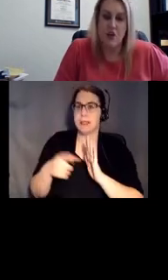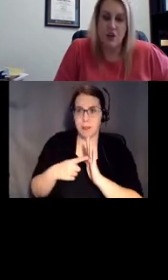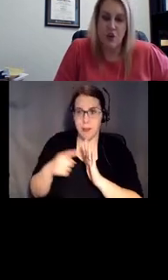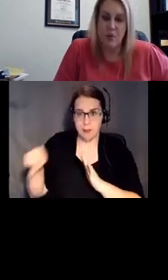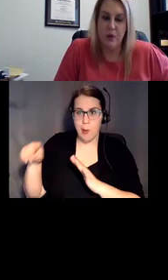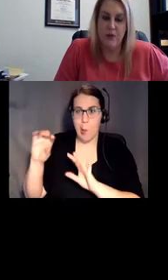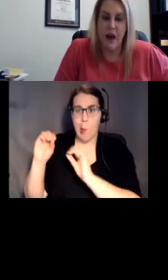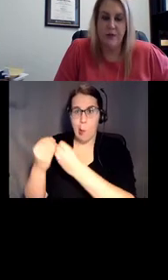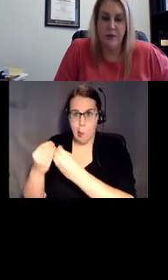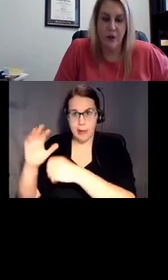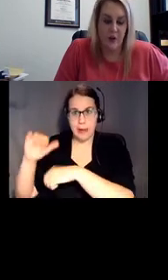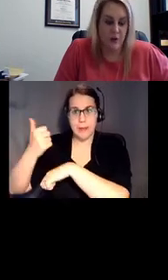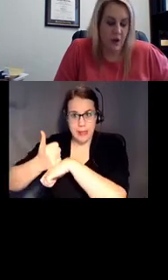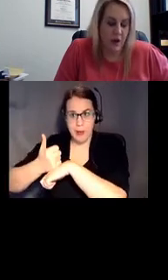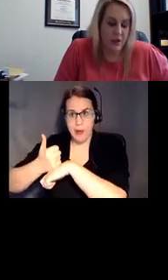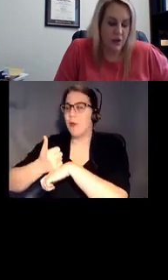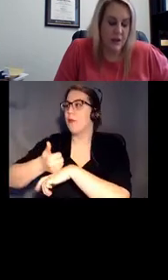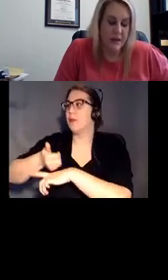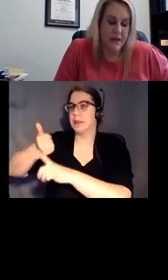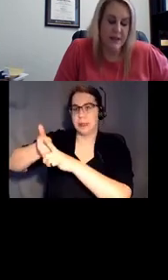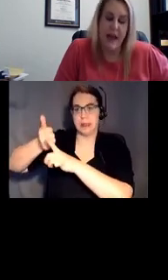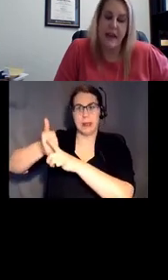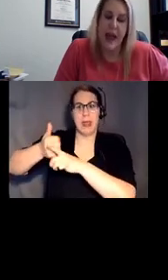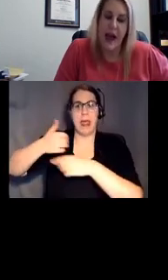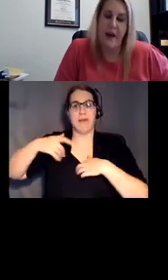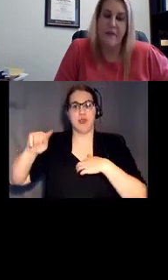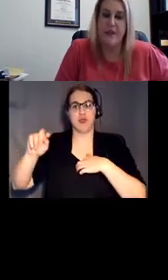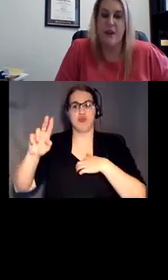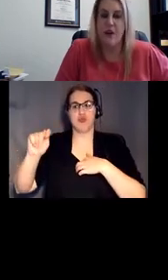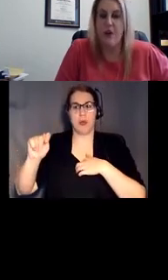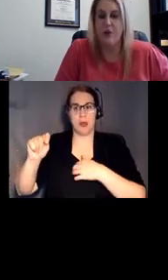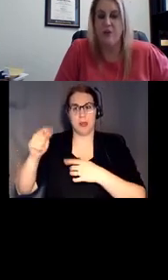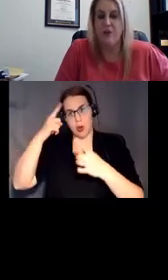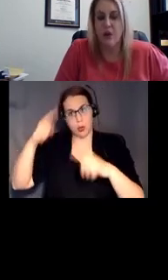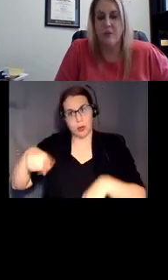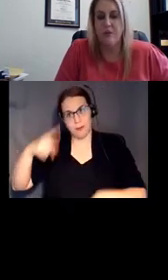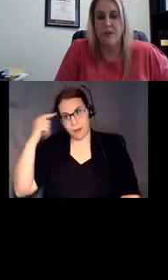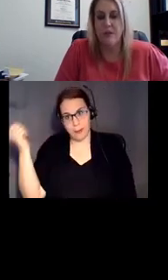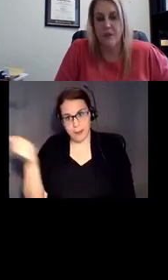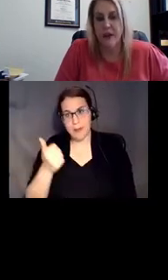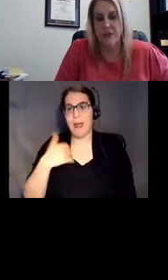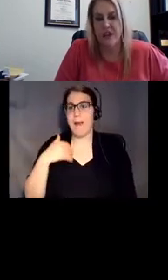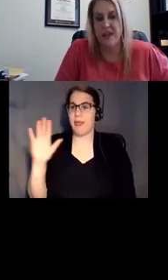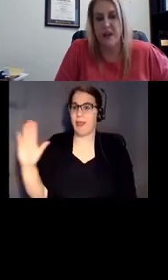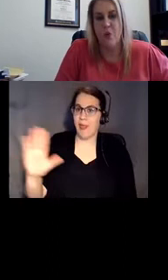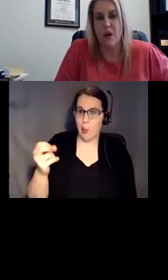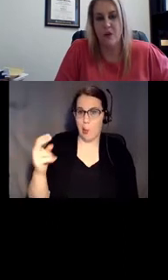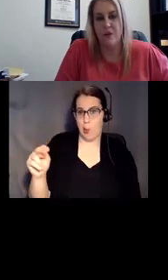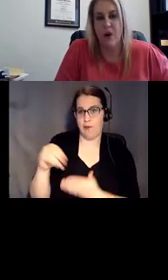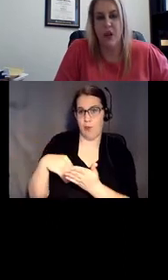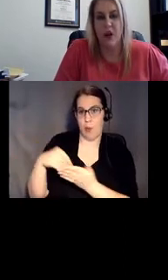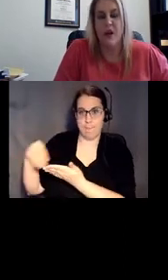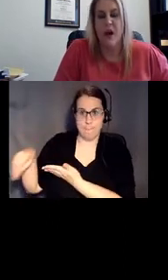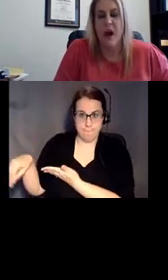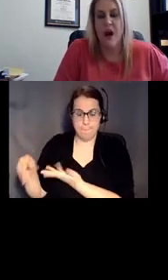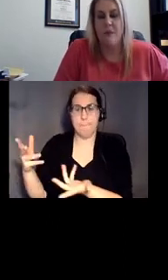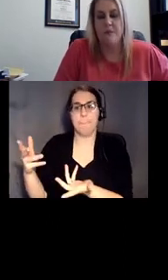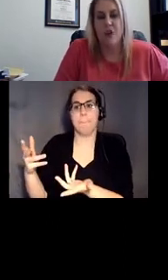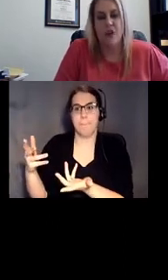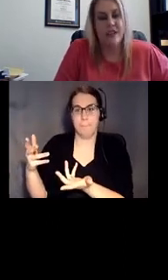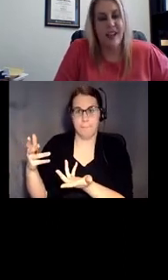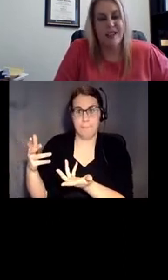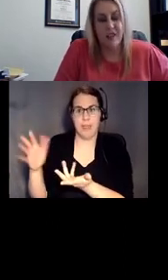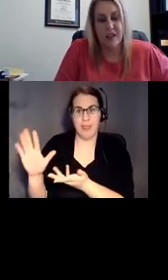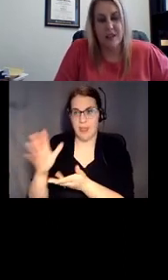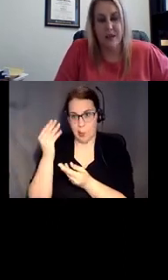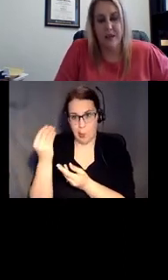organizations do provide for their own trust agreements and have their own forms and information that they want you to follow.